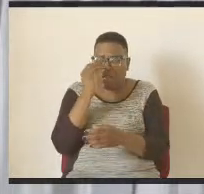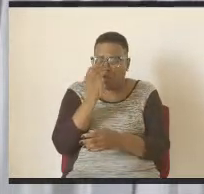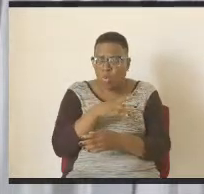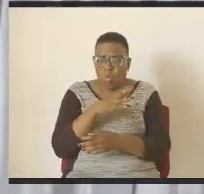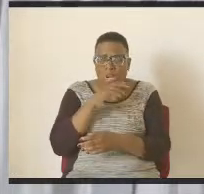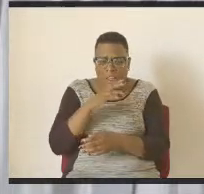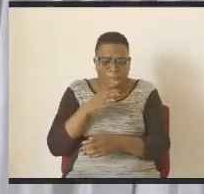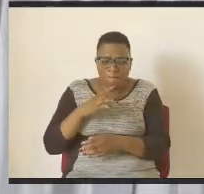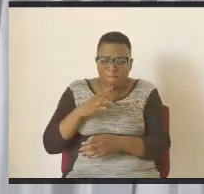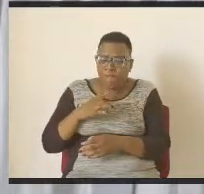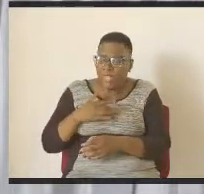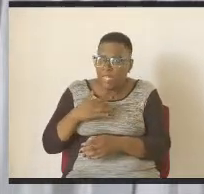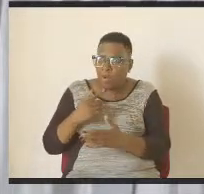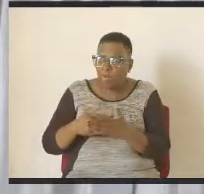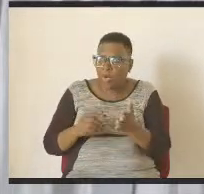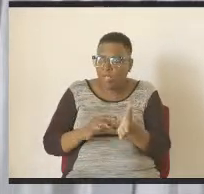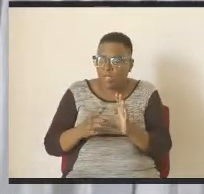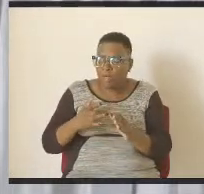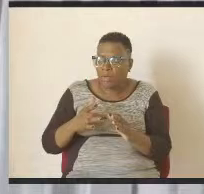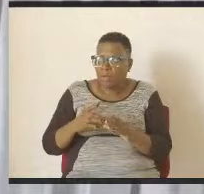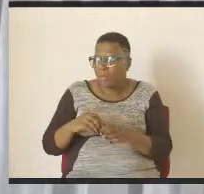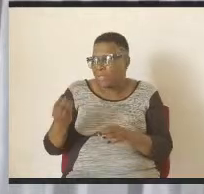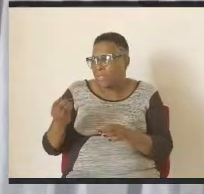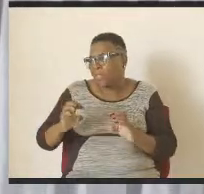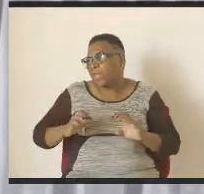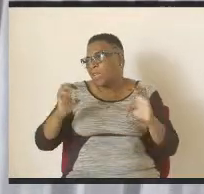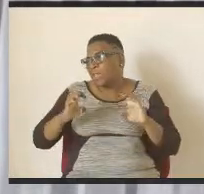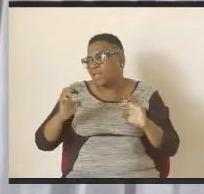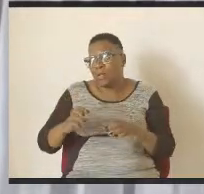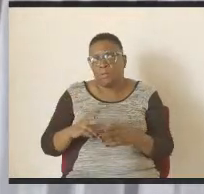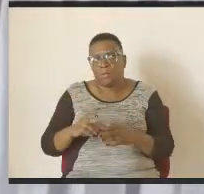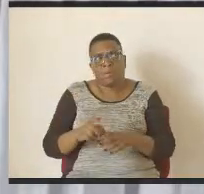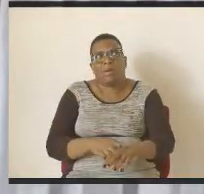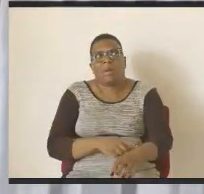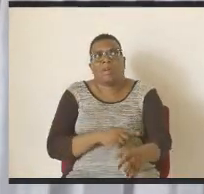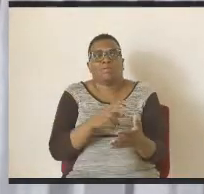Easter and the longest readings in the Bible,